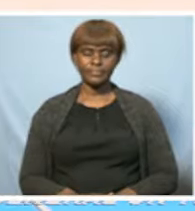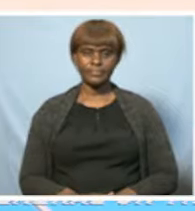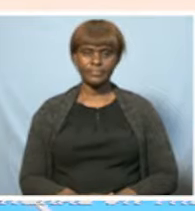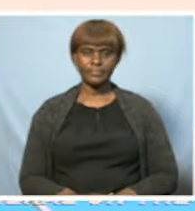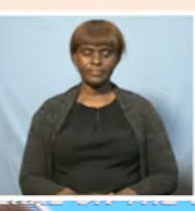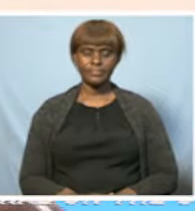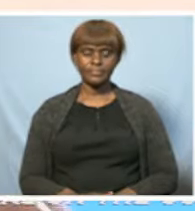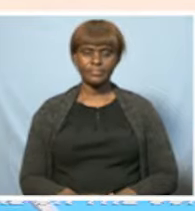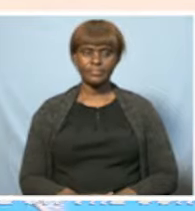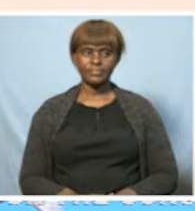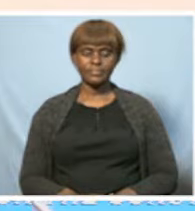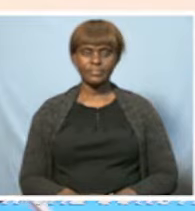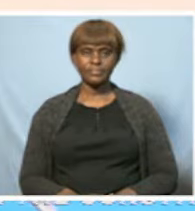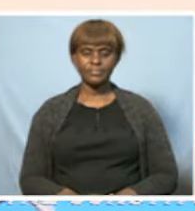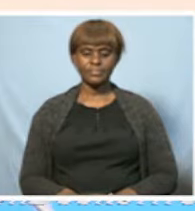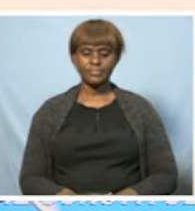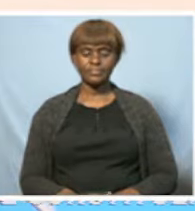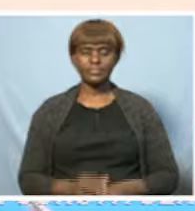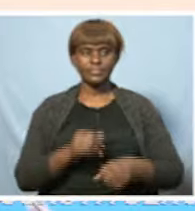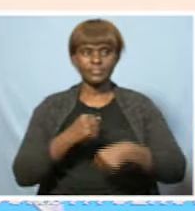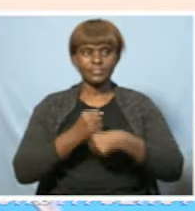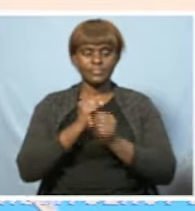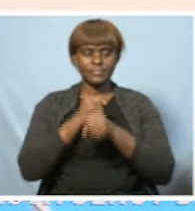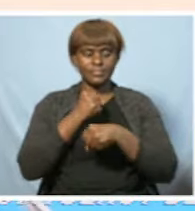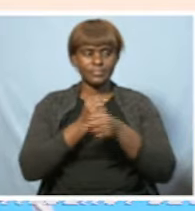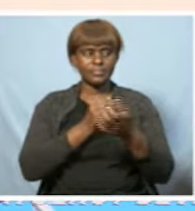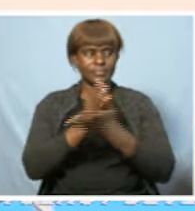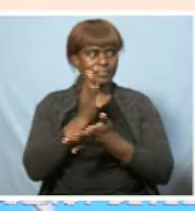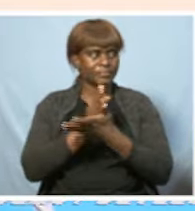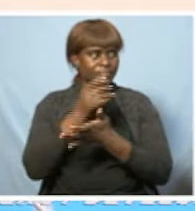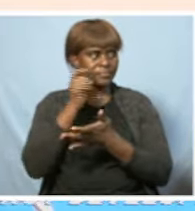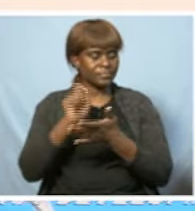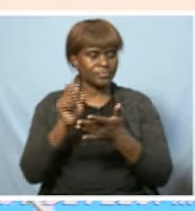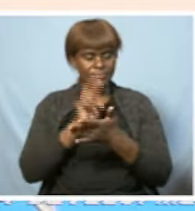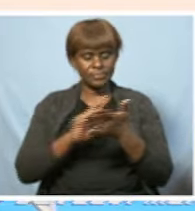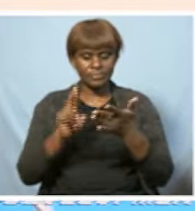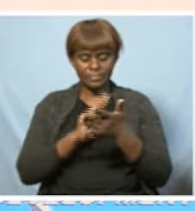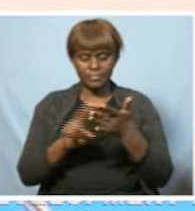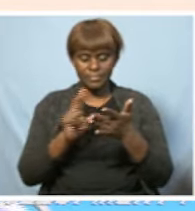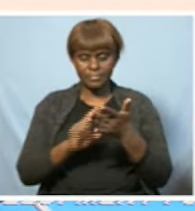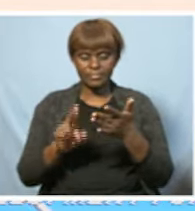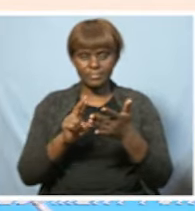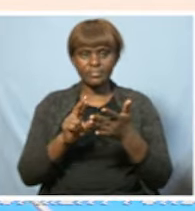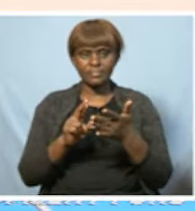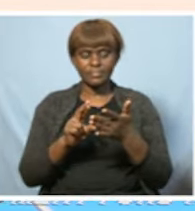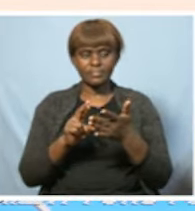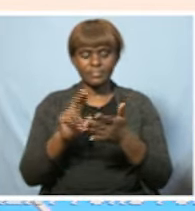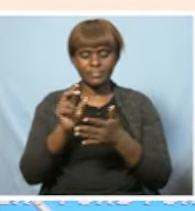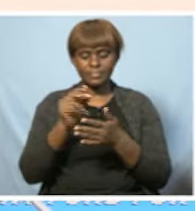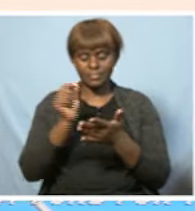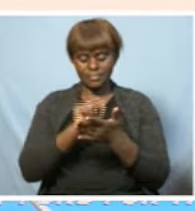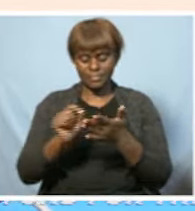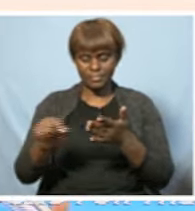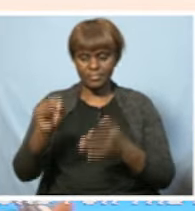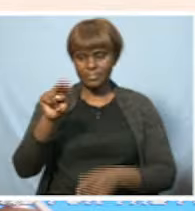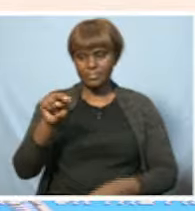Go ahead. The correction should read, where it's written Manyane ward, it should read Nyika ward.